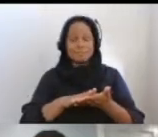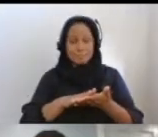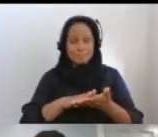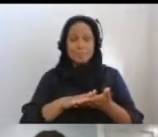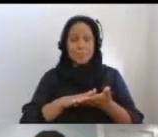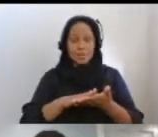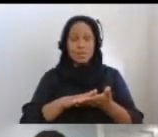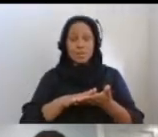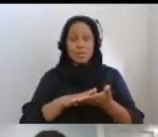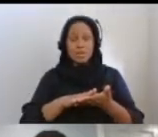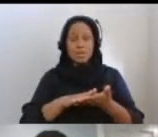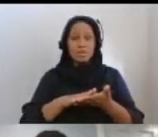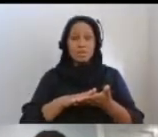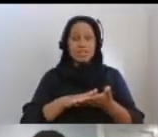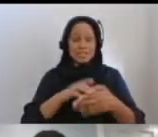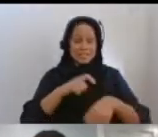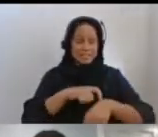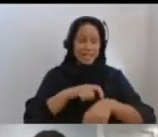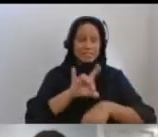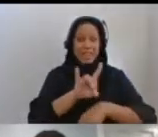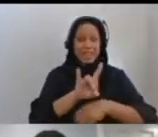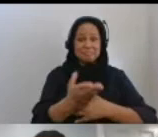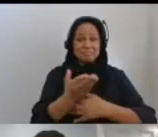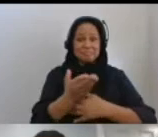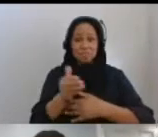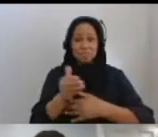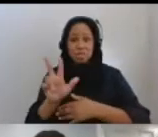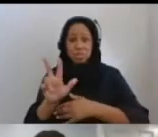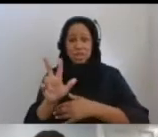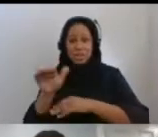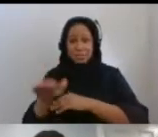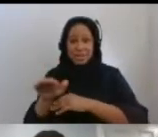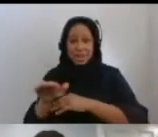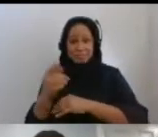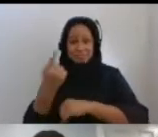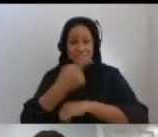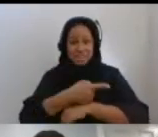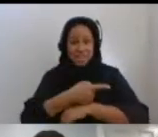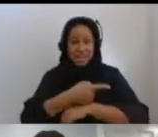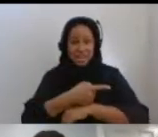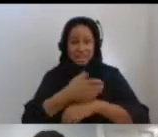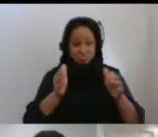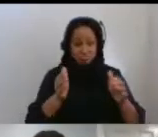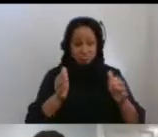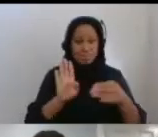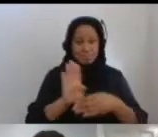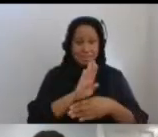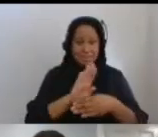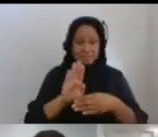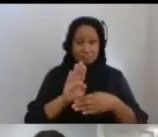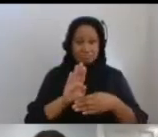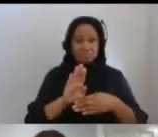8 to 3 p.m., so 8 a.m. to 3 p.m. day is busy, right? You're in